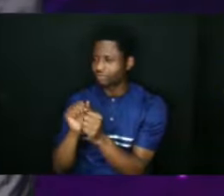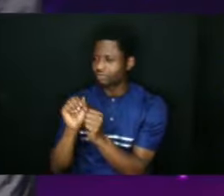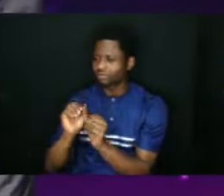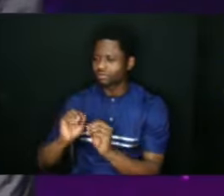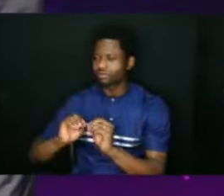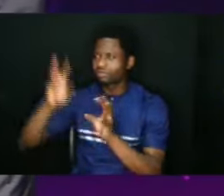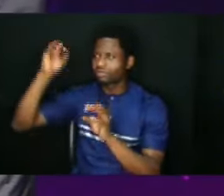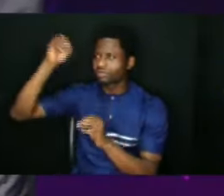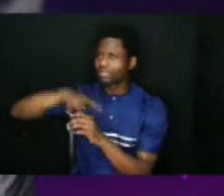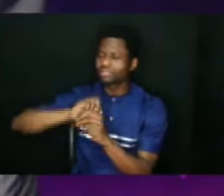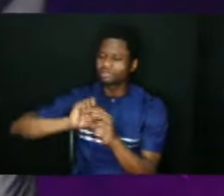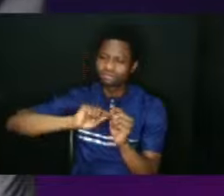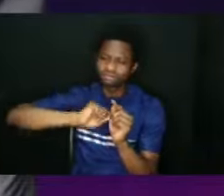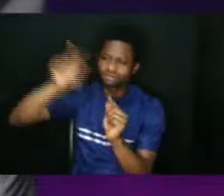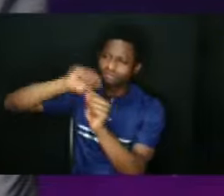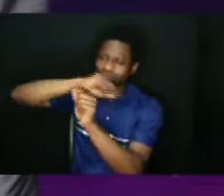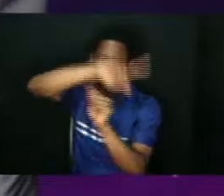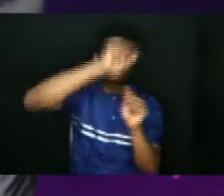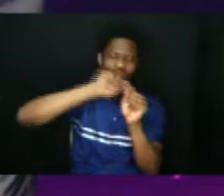light.